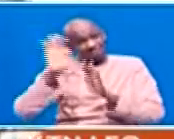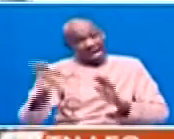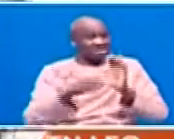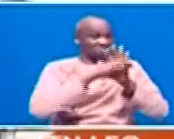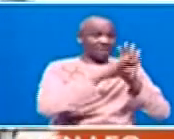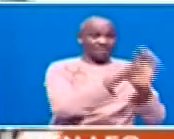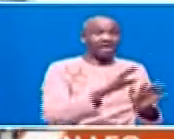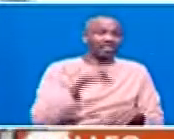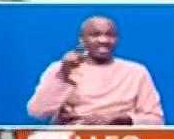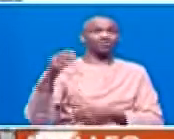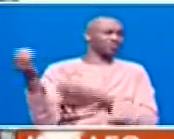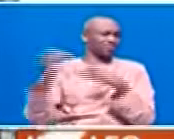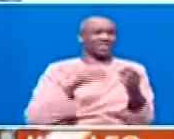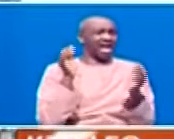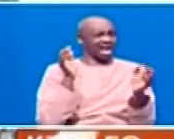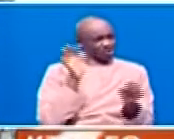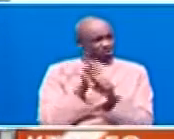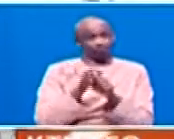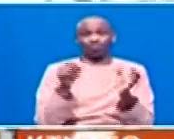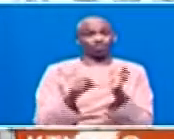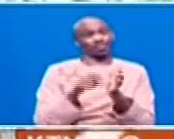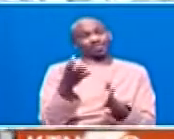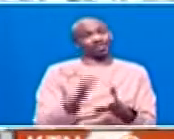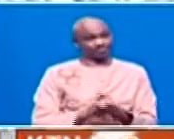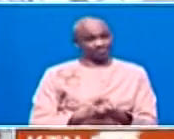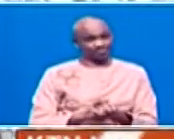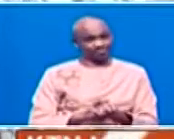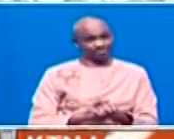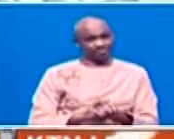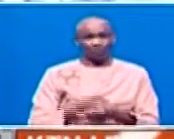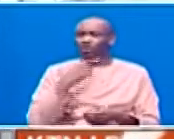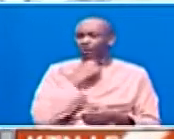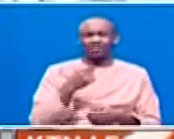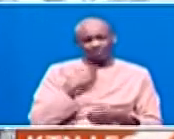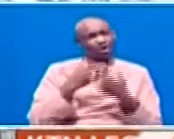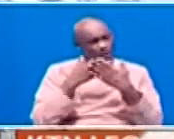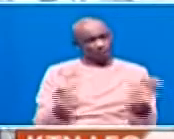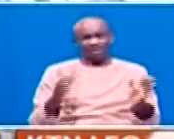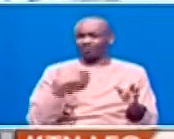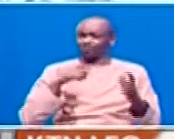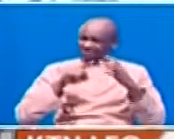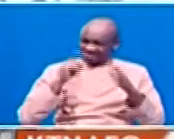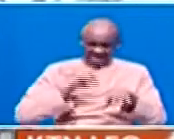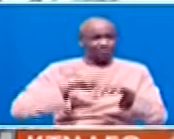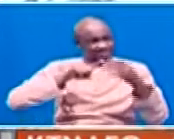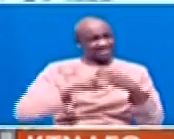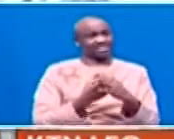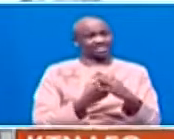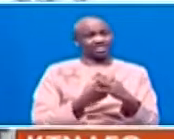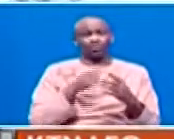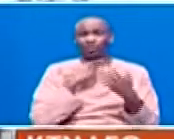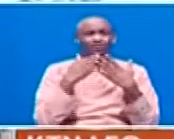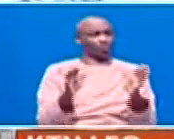be creating a lot of distortion at the region. We will make it very open from the beginning